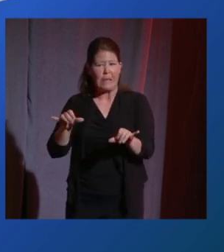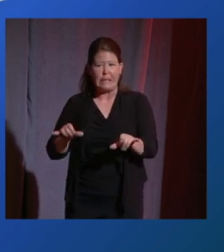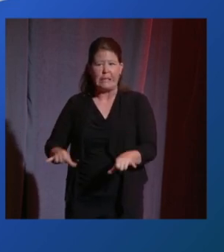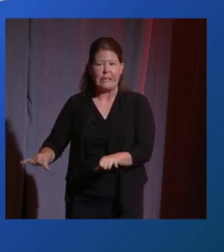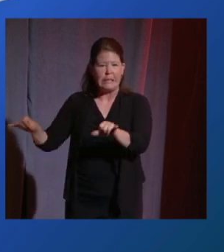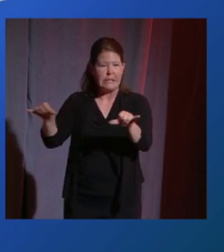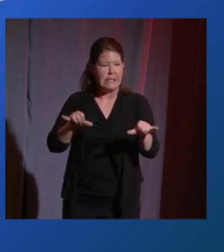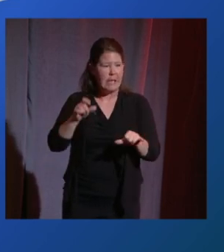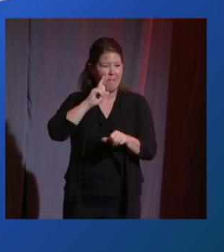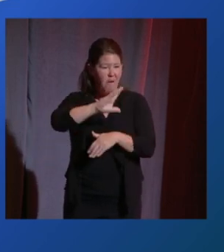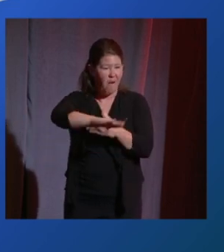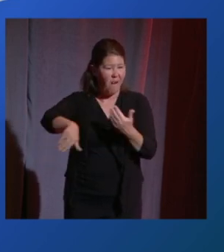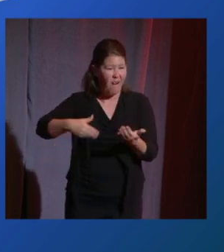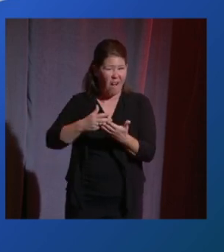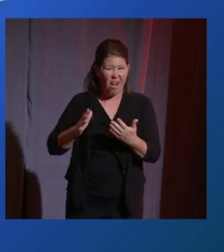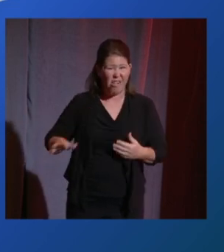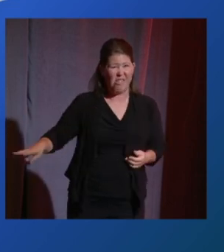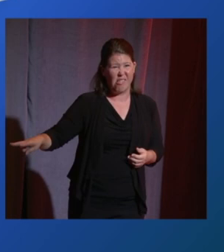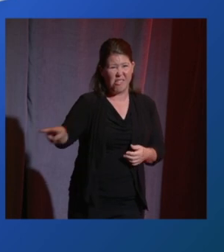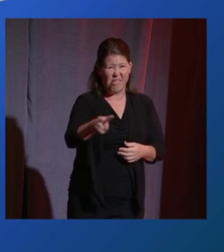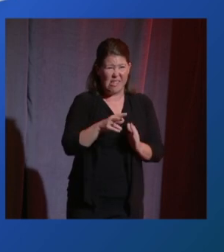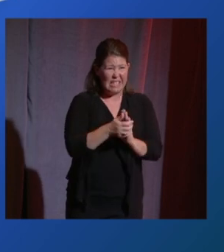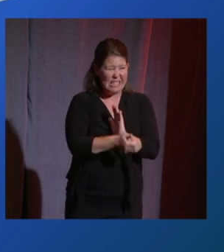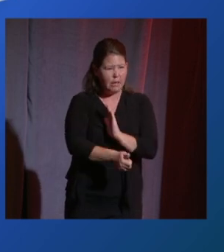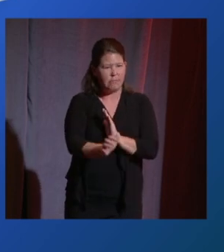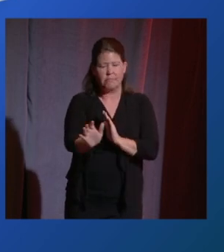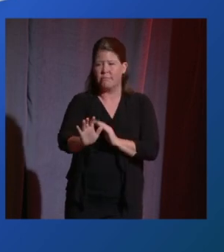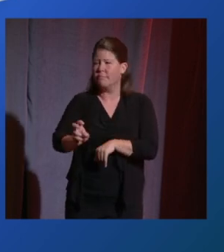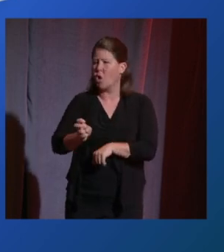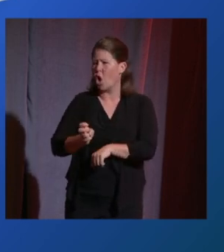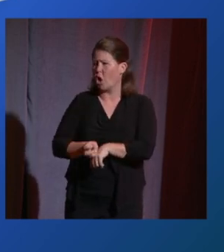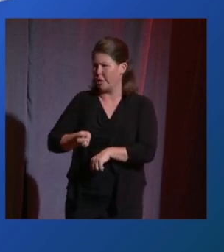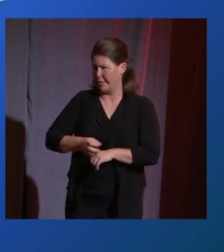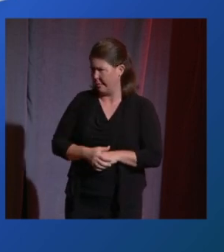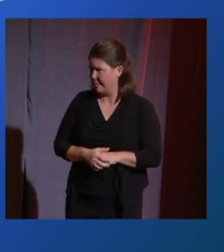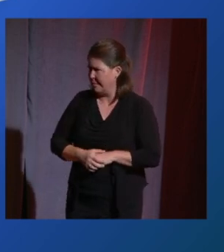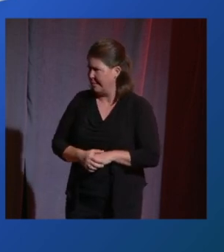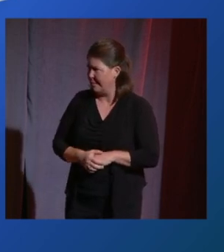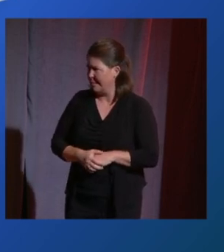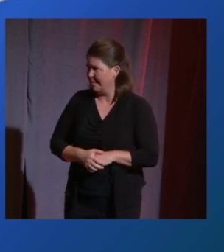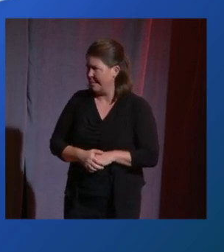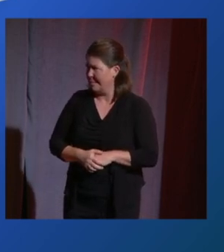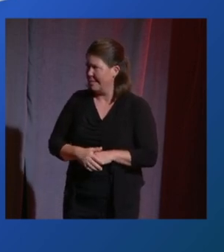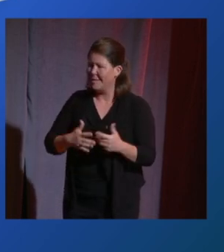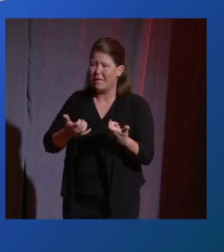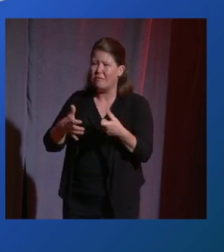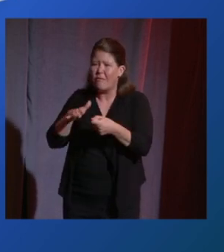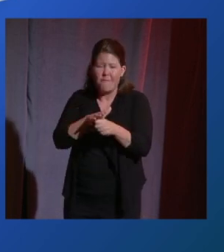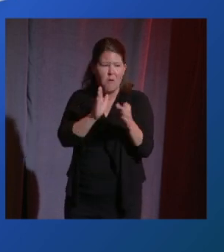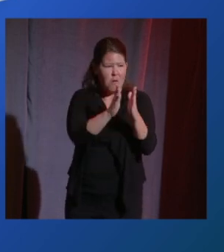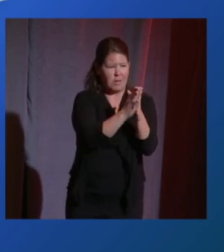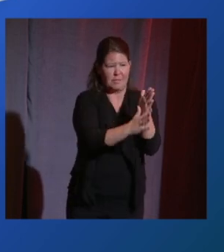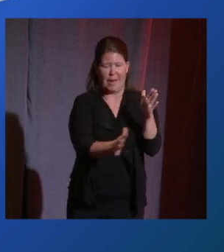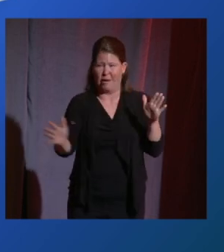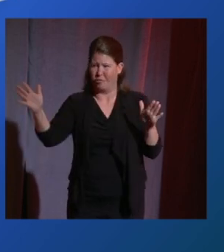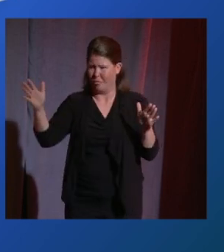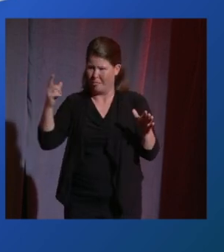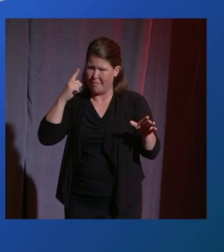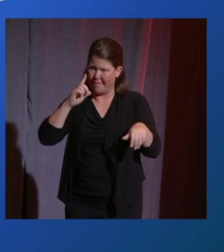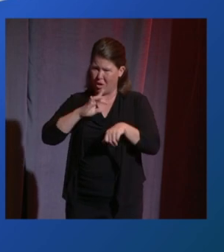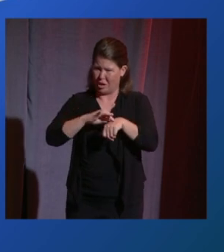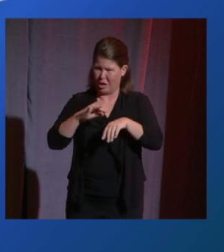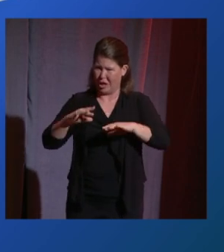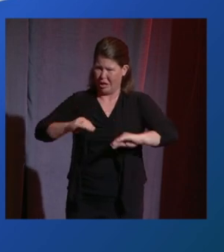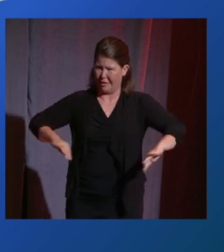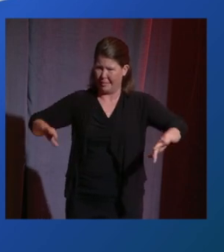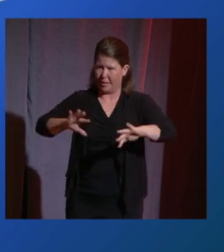geospatial sector it's hard but personally speaking I think the important skill to focus on